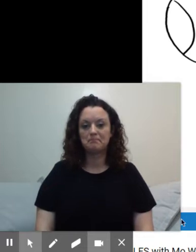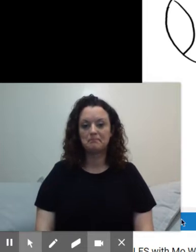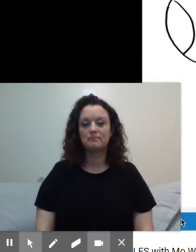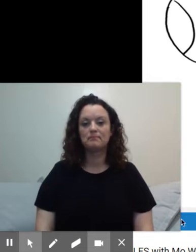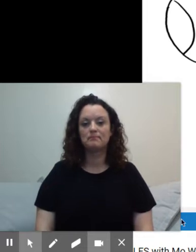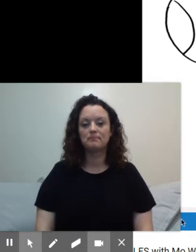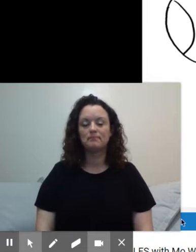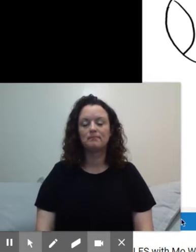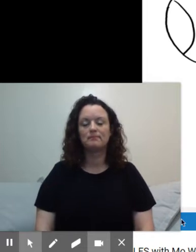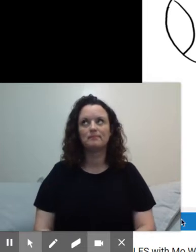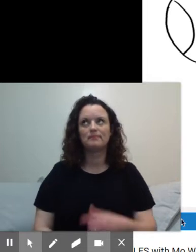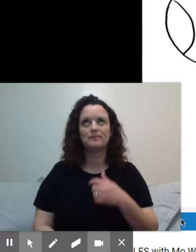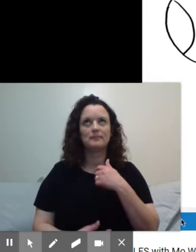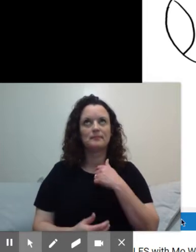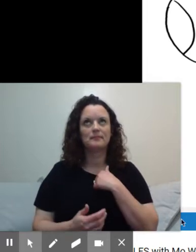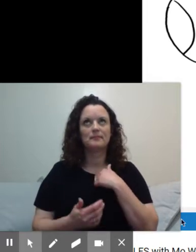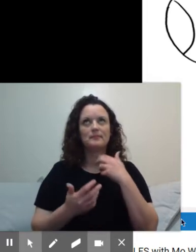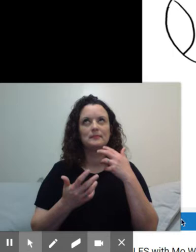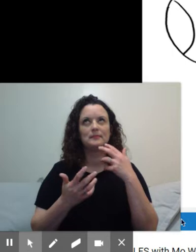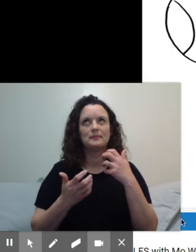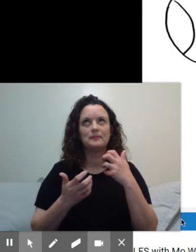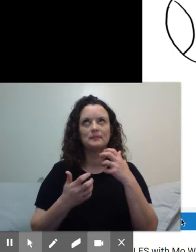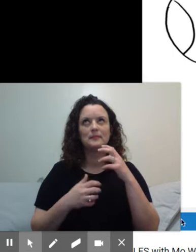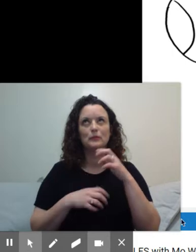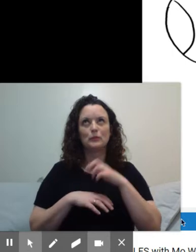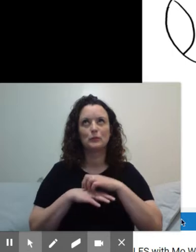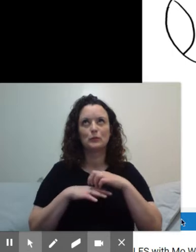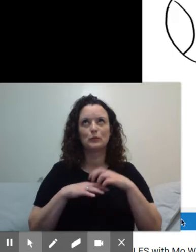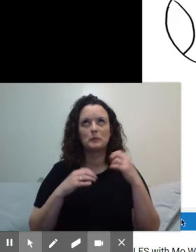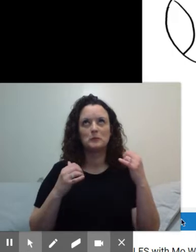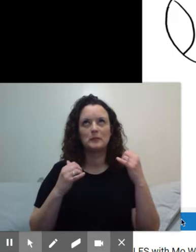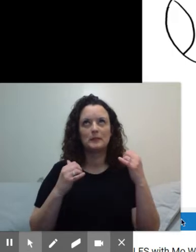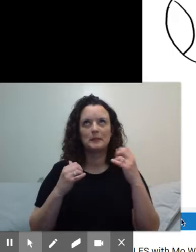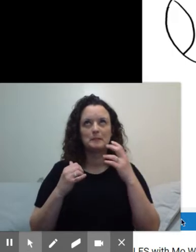What I wouldn't do for a nice grape right now.